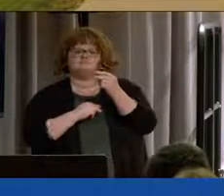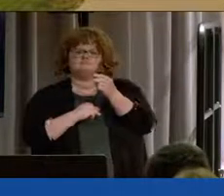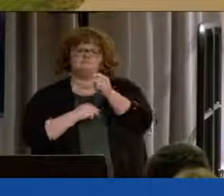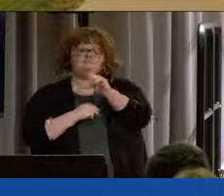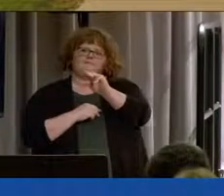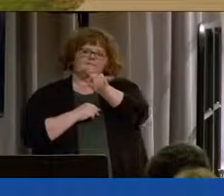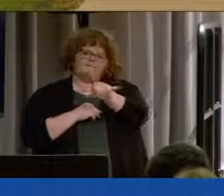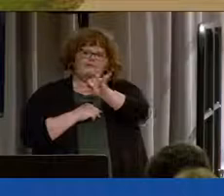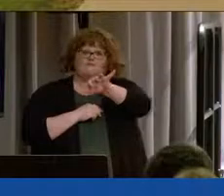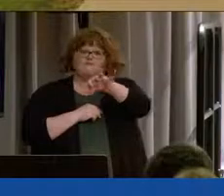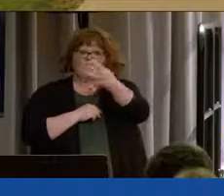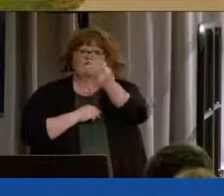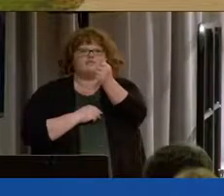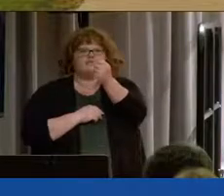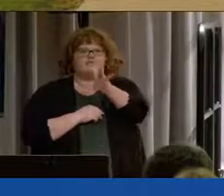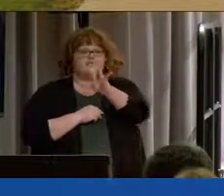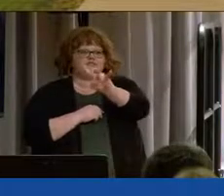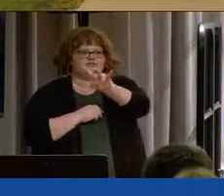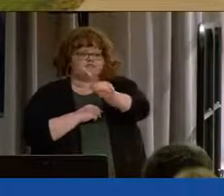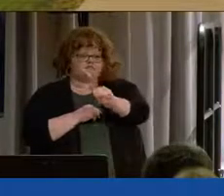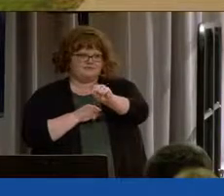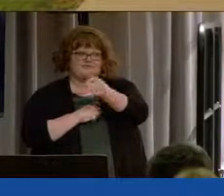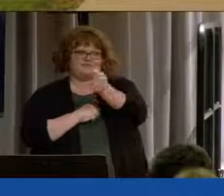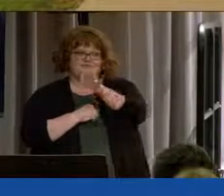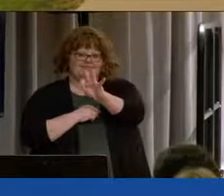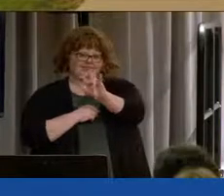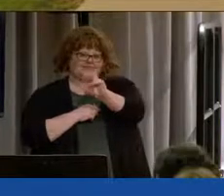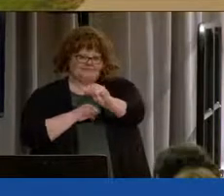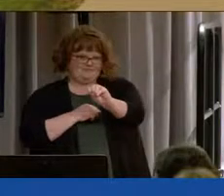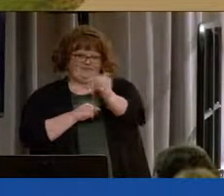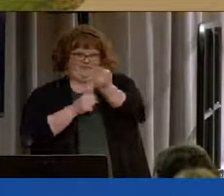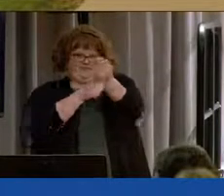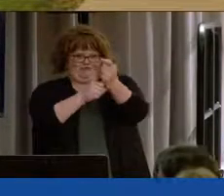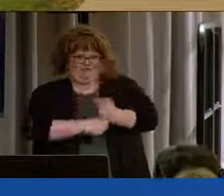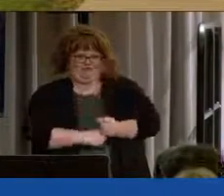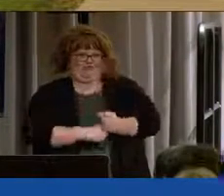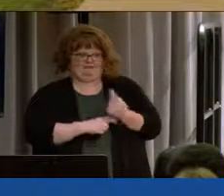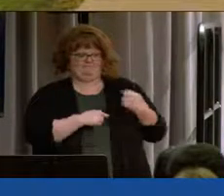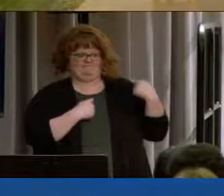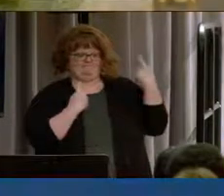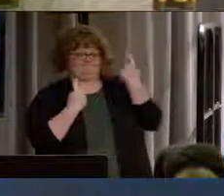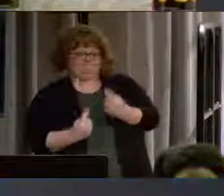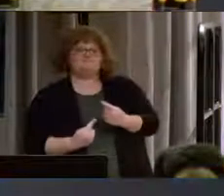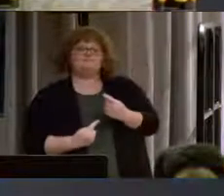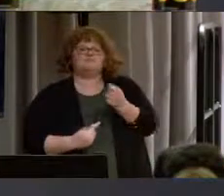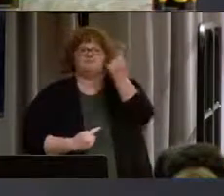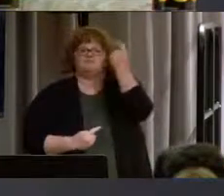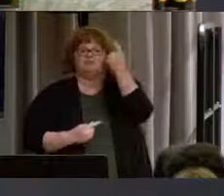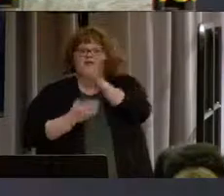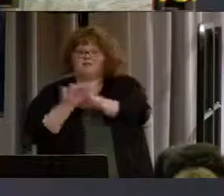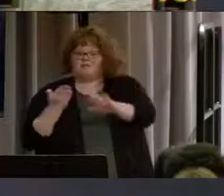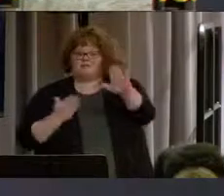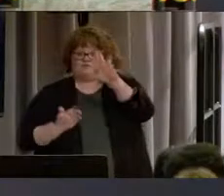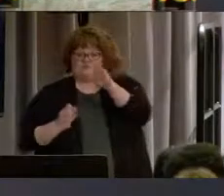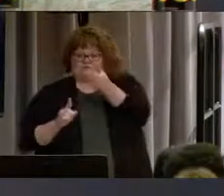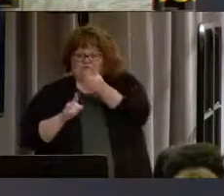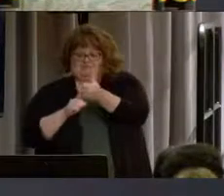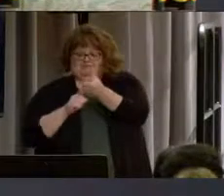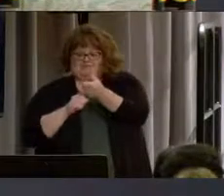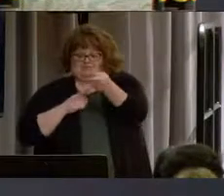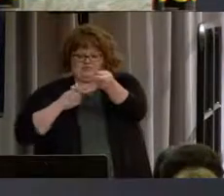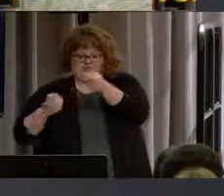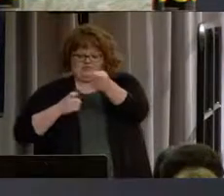that point forward to this current day. Many of you may not realize that the university is not in charge of the